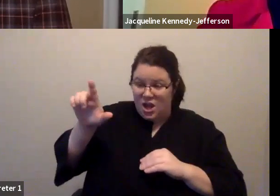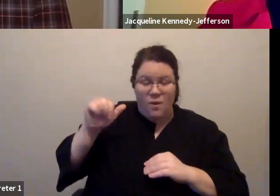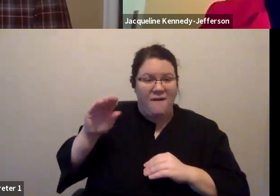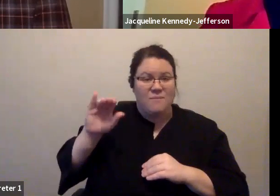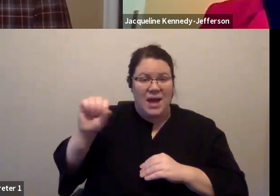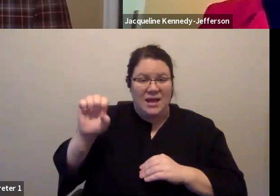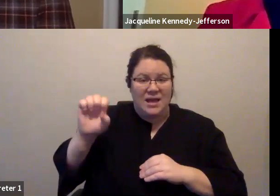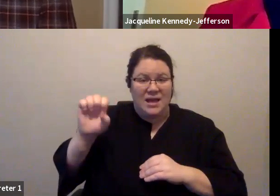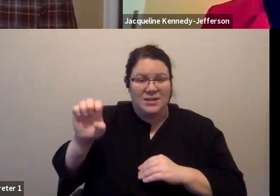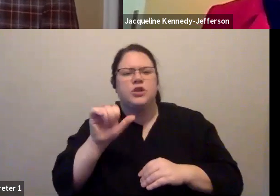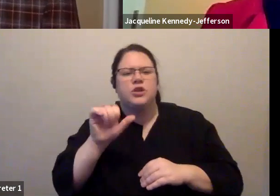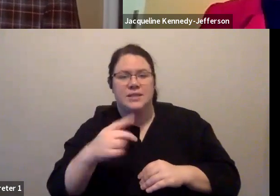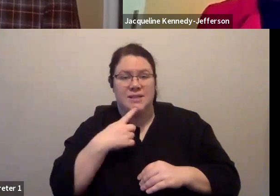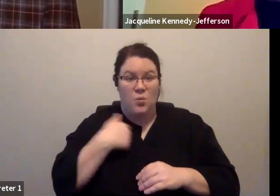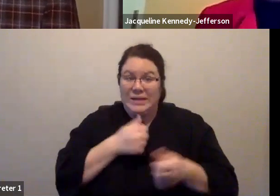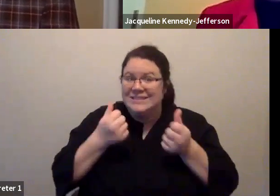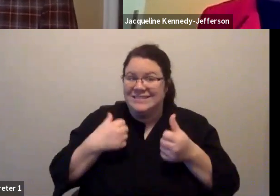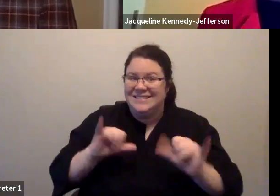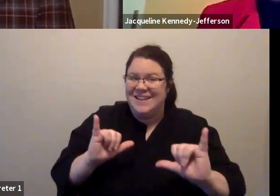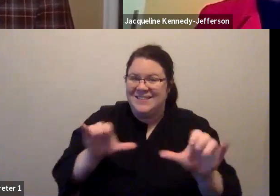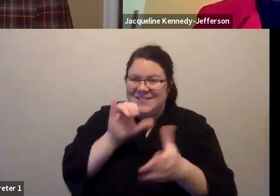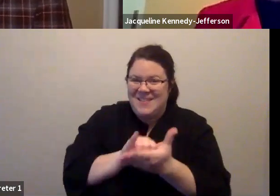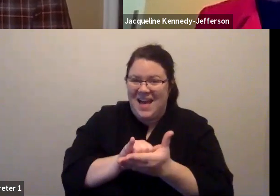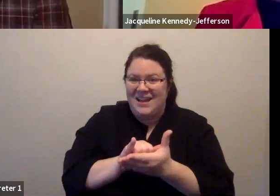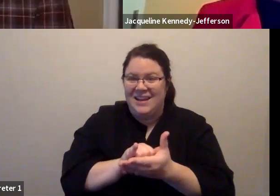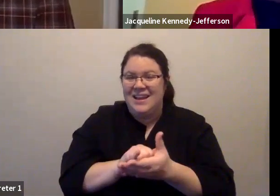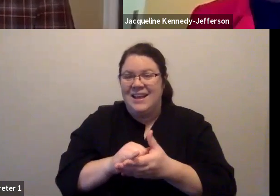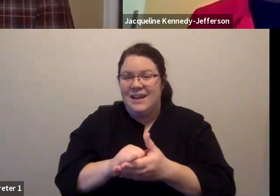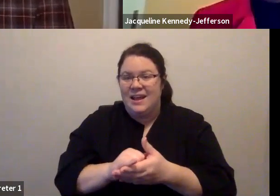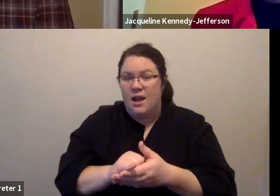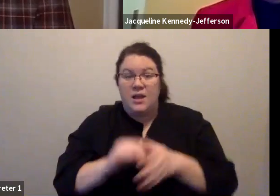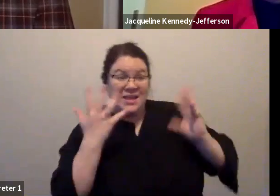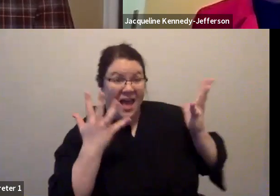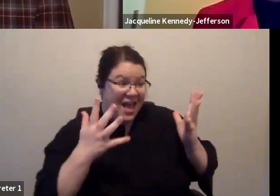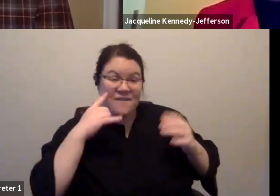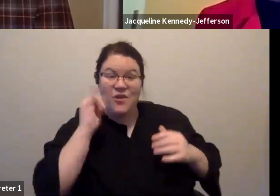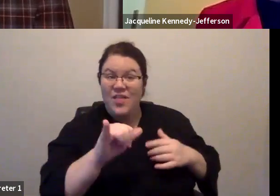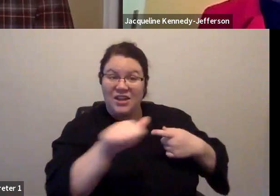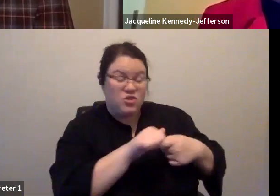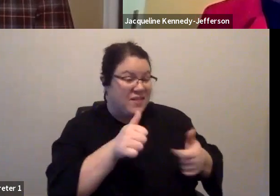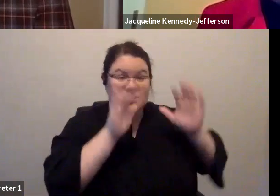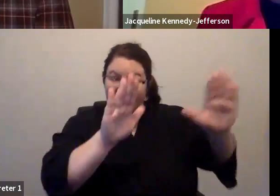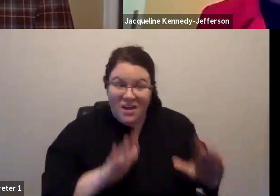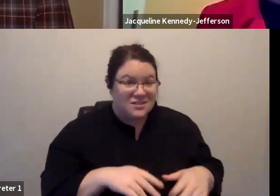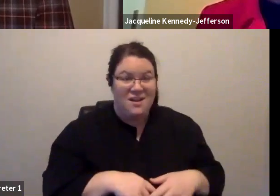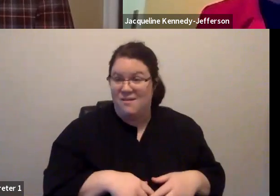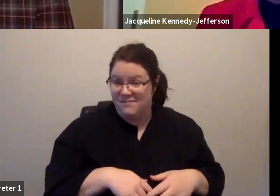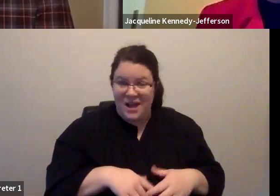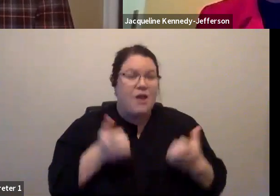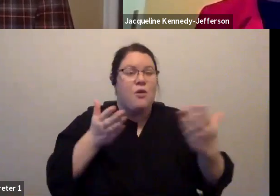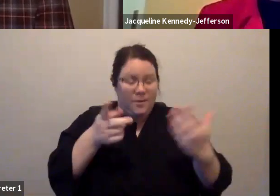We actually still do that, in case anyone is I love interested. it. A plug for the training then. It was great.